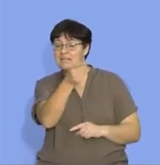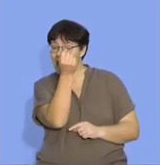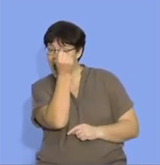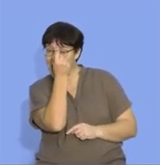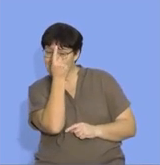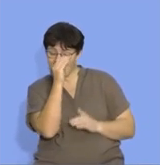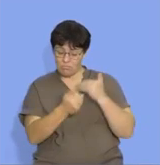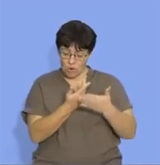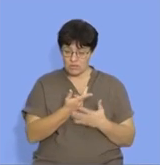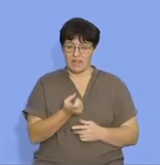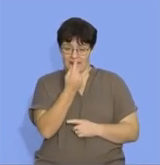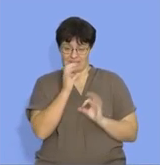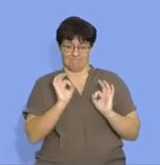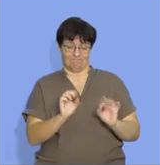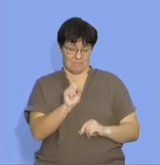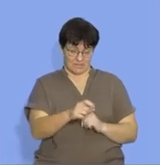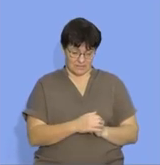understand the process.